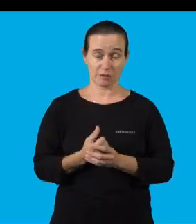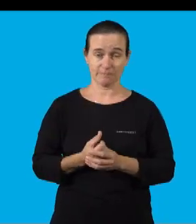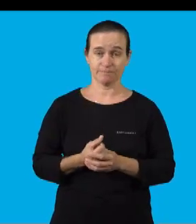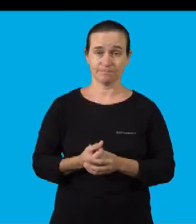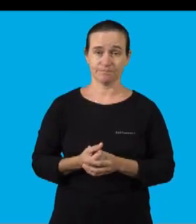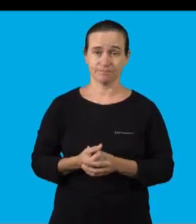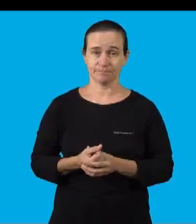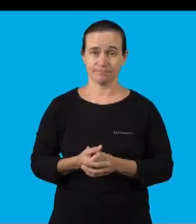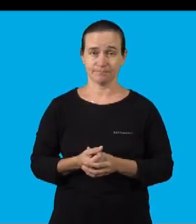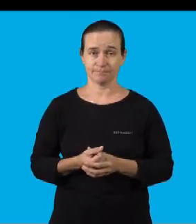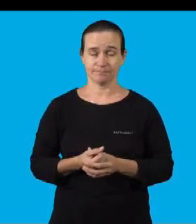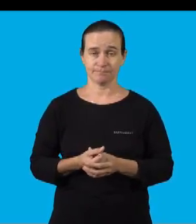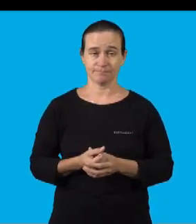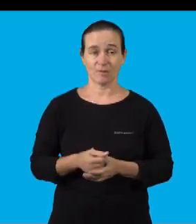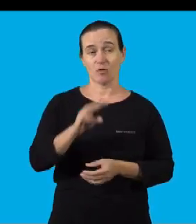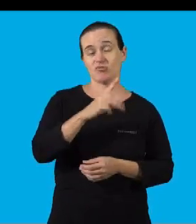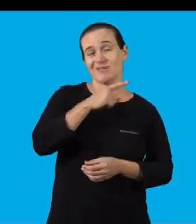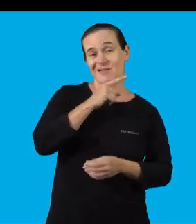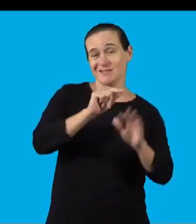to